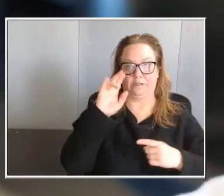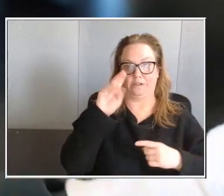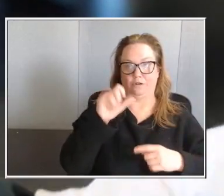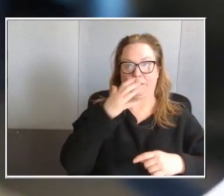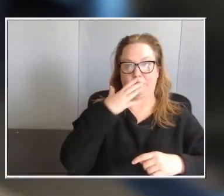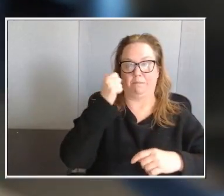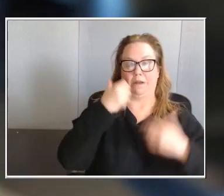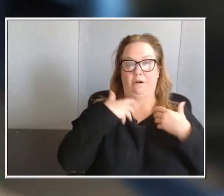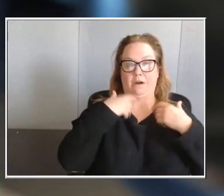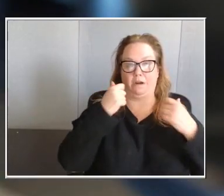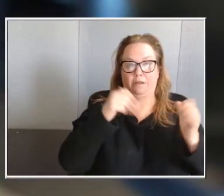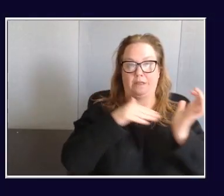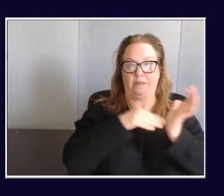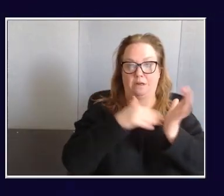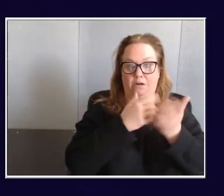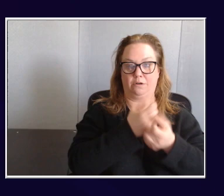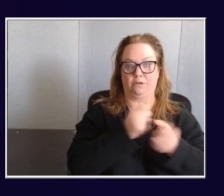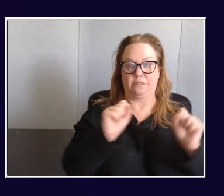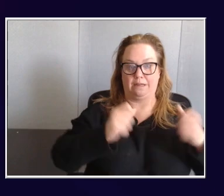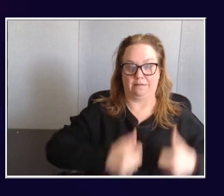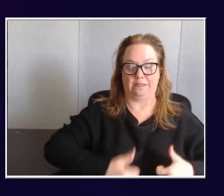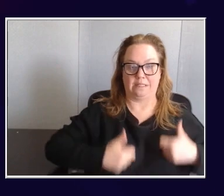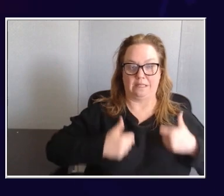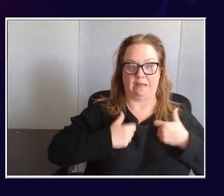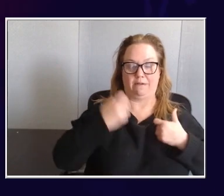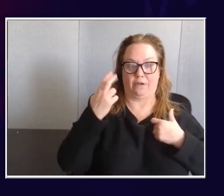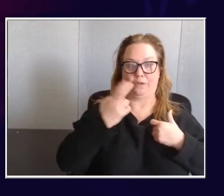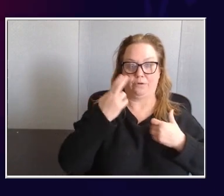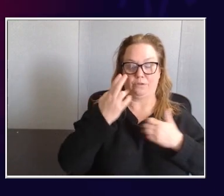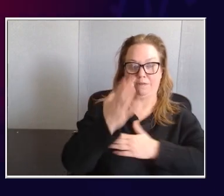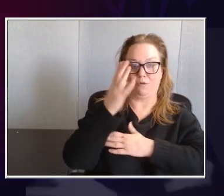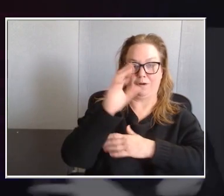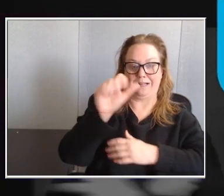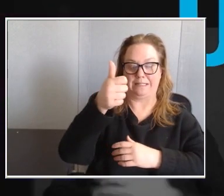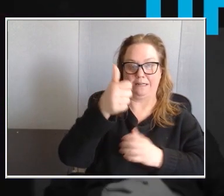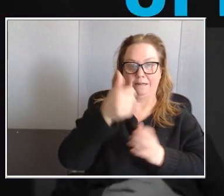along with the doctors who saved his life. Thursday morning at 10.